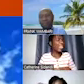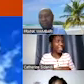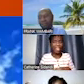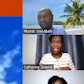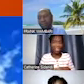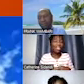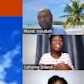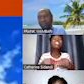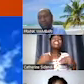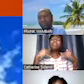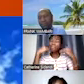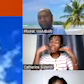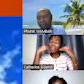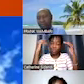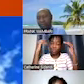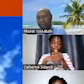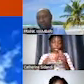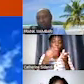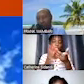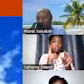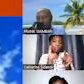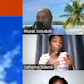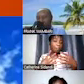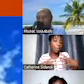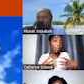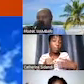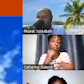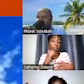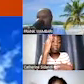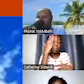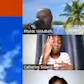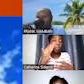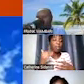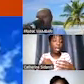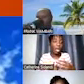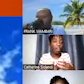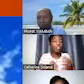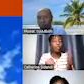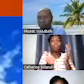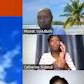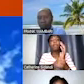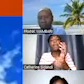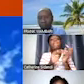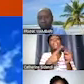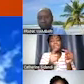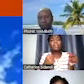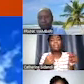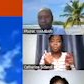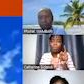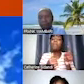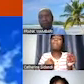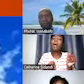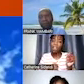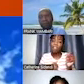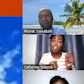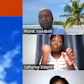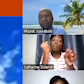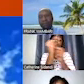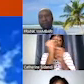are not aware that they are going through this phase, but yet they're going through it. What can they do?